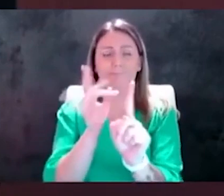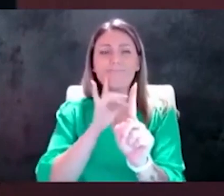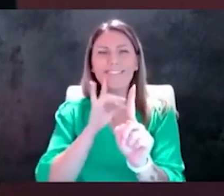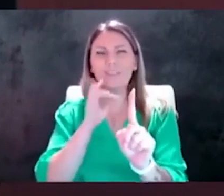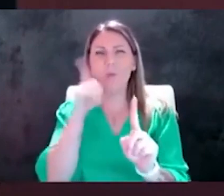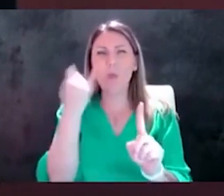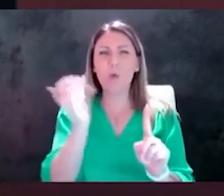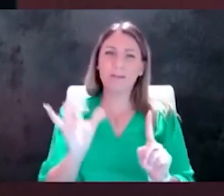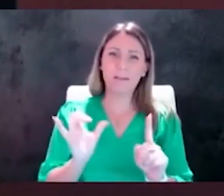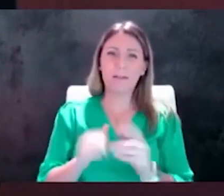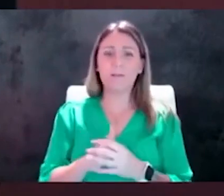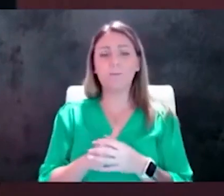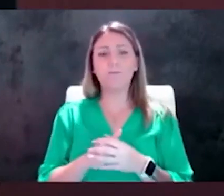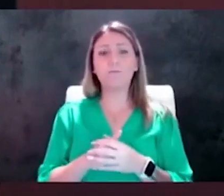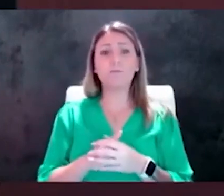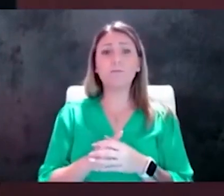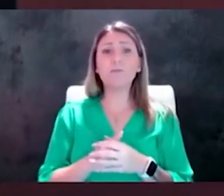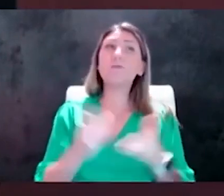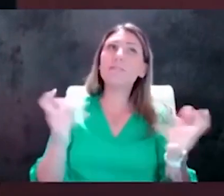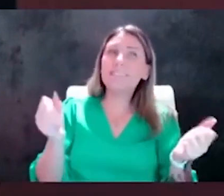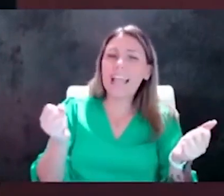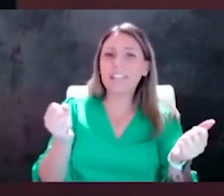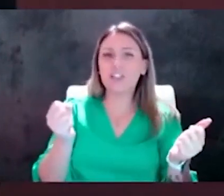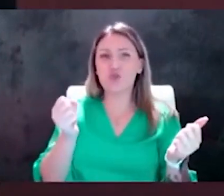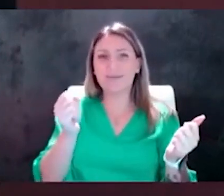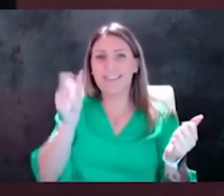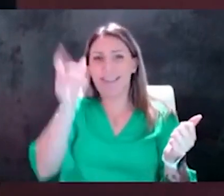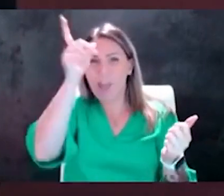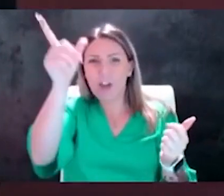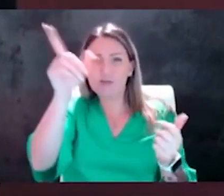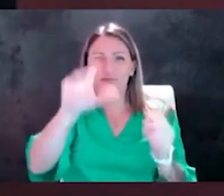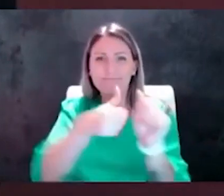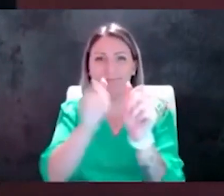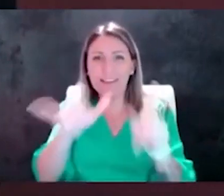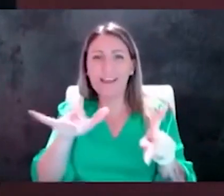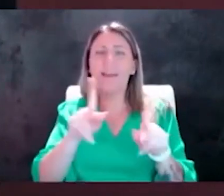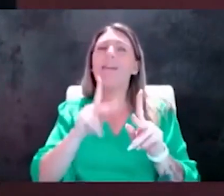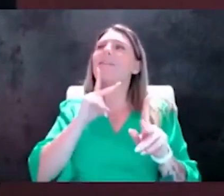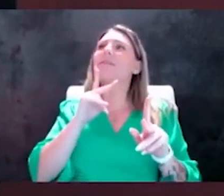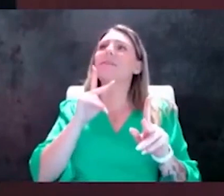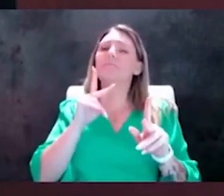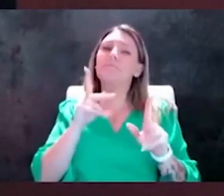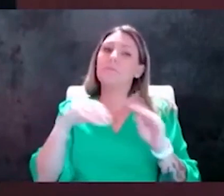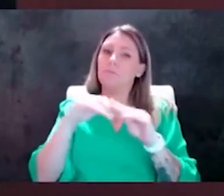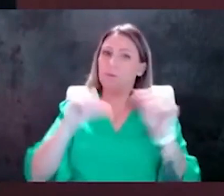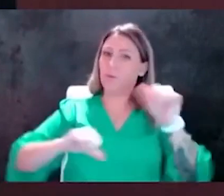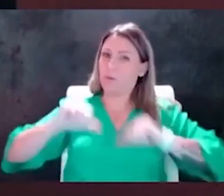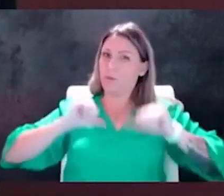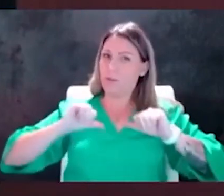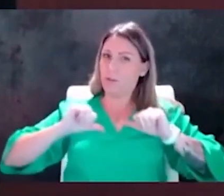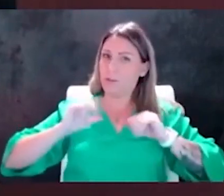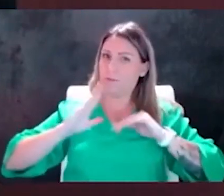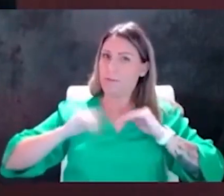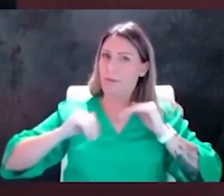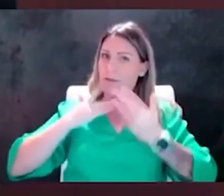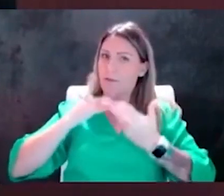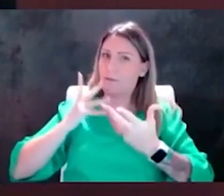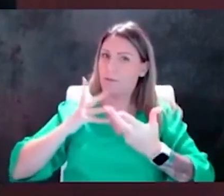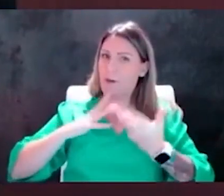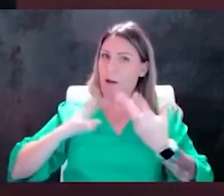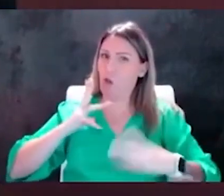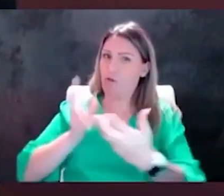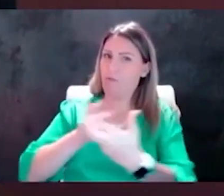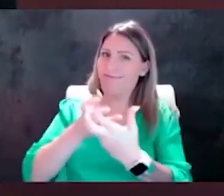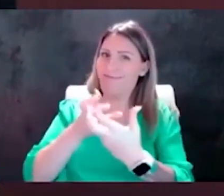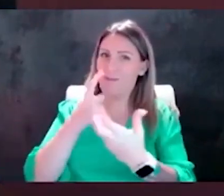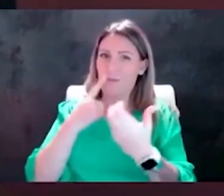there is some logic behind mixing and matching. By the way, it's much more scientific than trying to do color matching in the way I would do it with clothing. But the